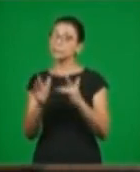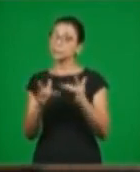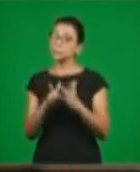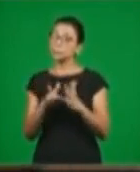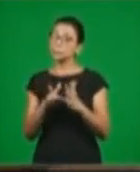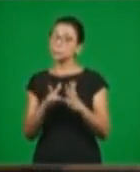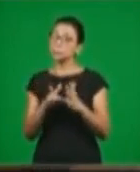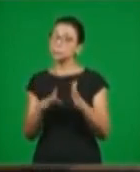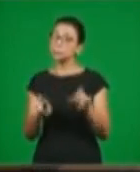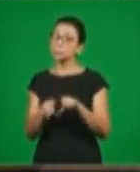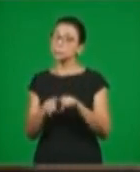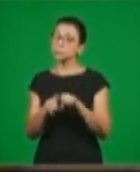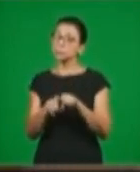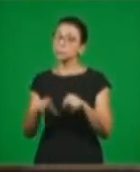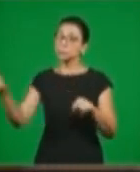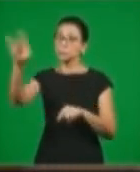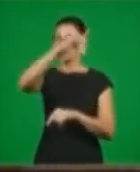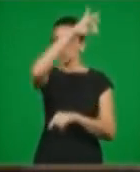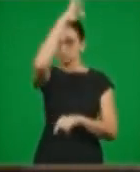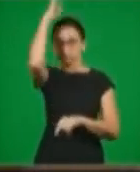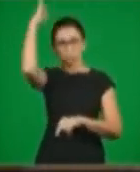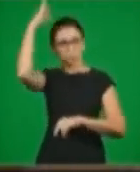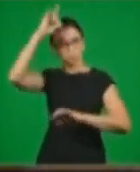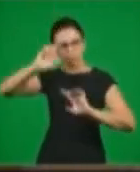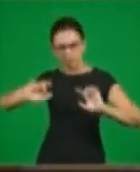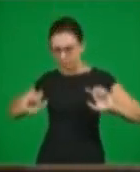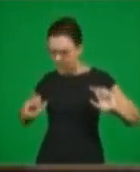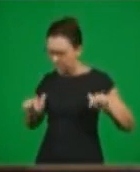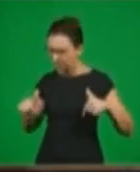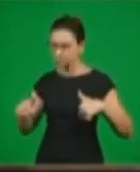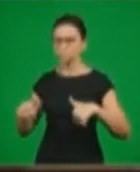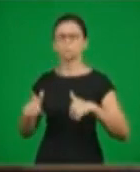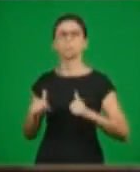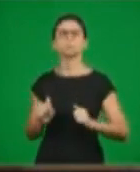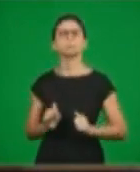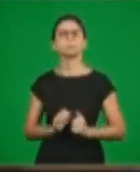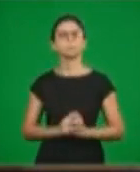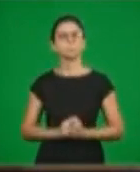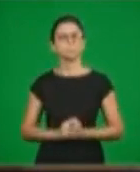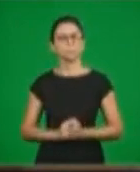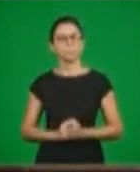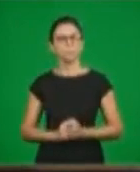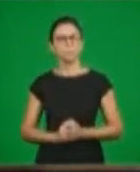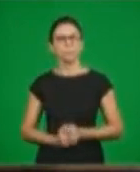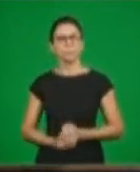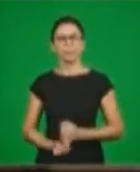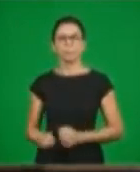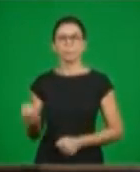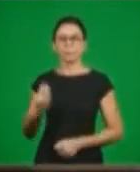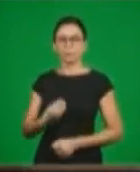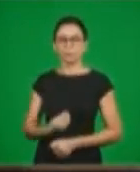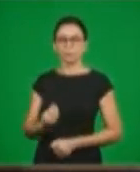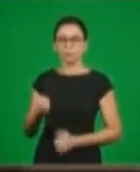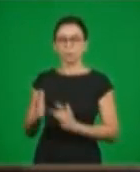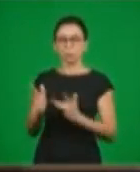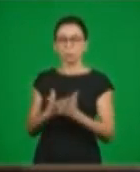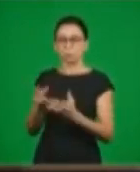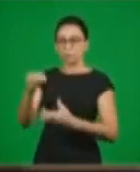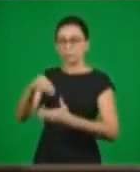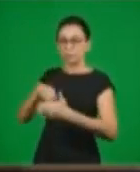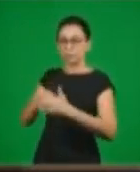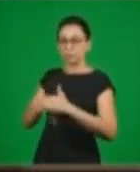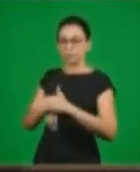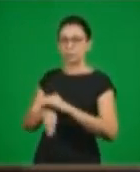Holy Spirit operating in this body. The life of Jesus that was in the body of